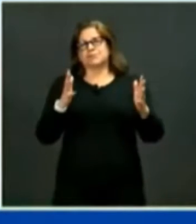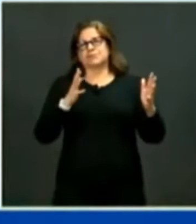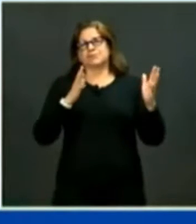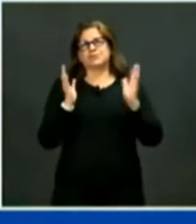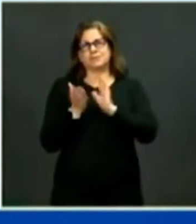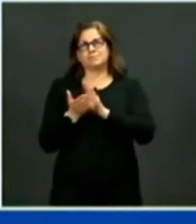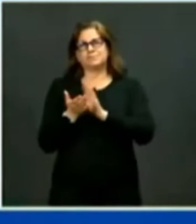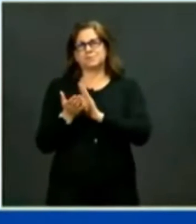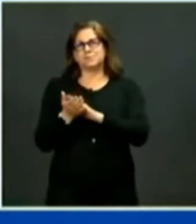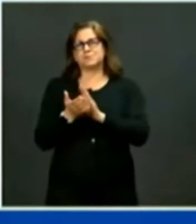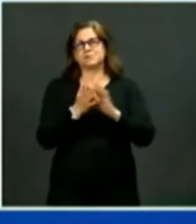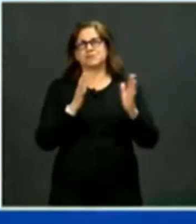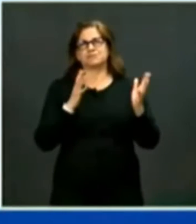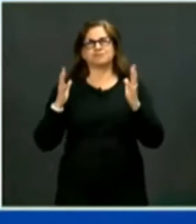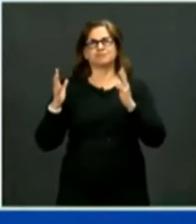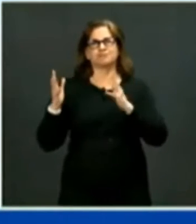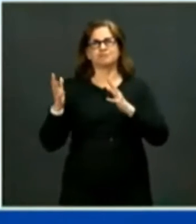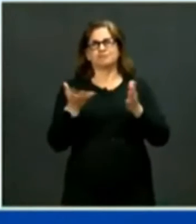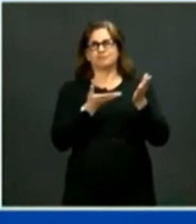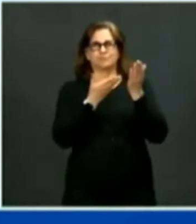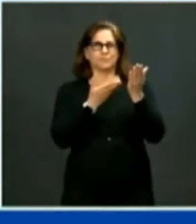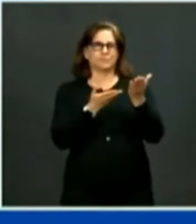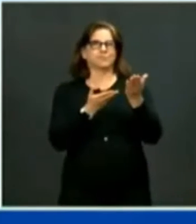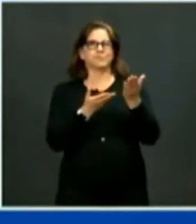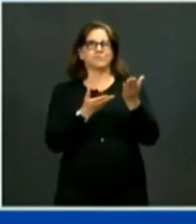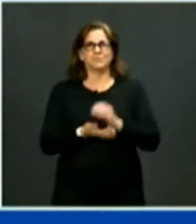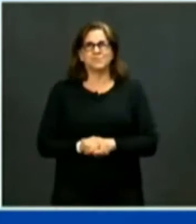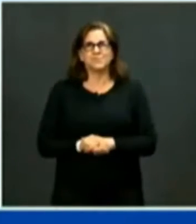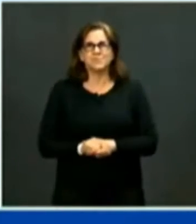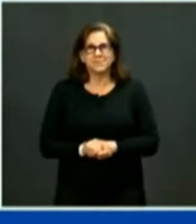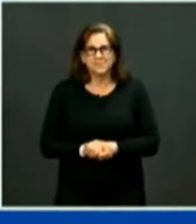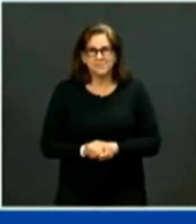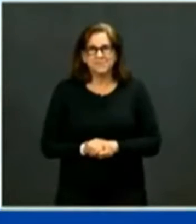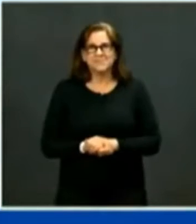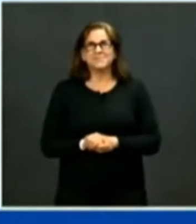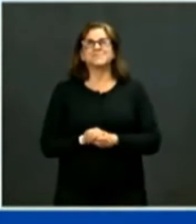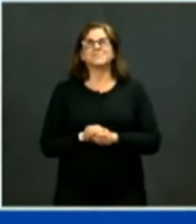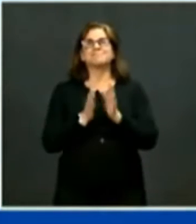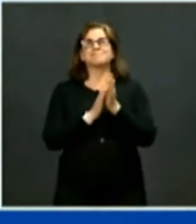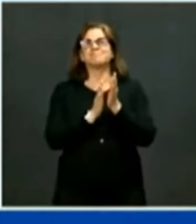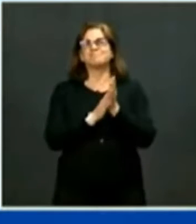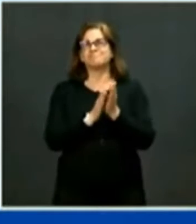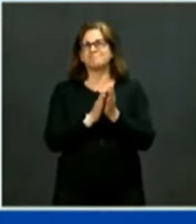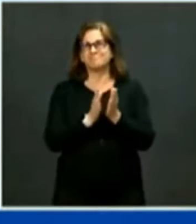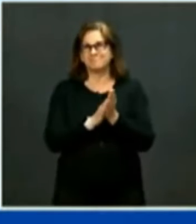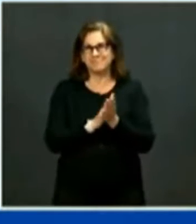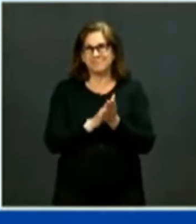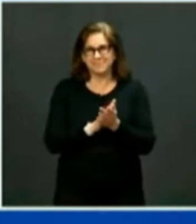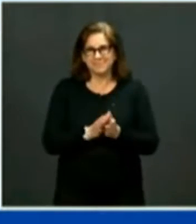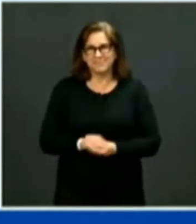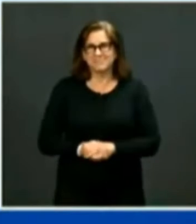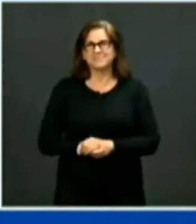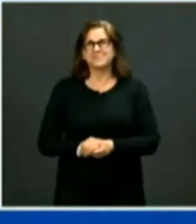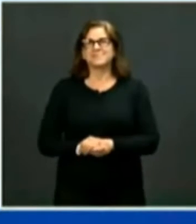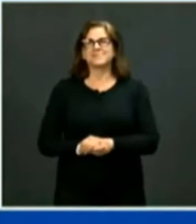Everyone, our sniffer in chief. Now, let me quick sanitize this place because the